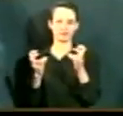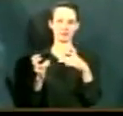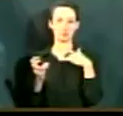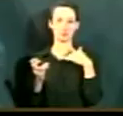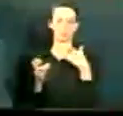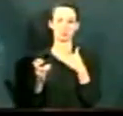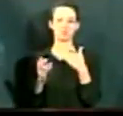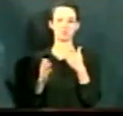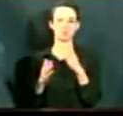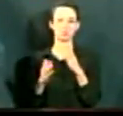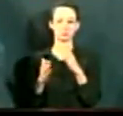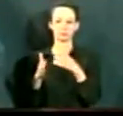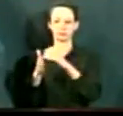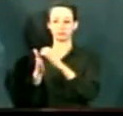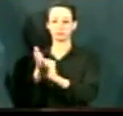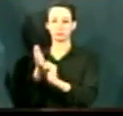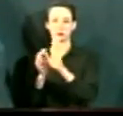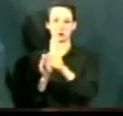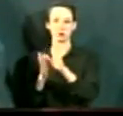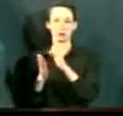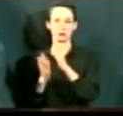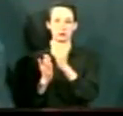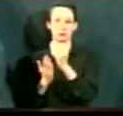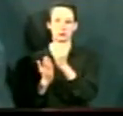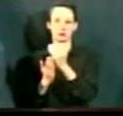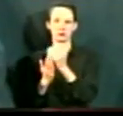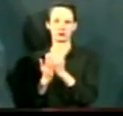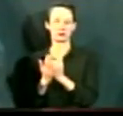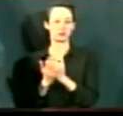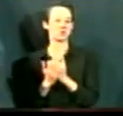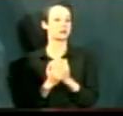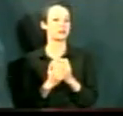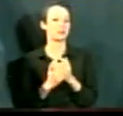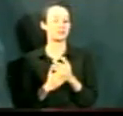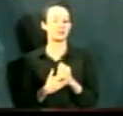If we're talking about $100,000, it becomes significant. I understand.